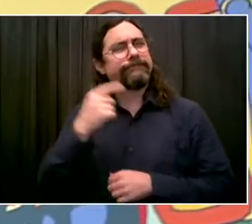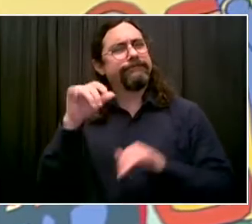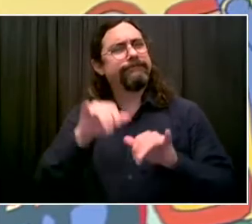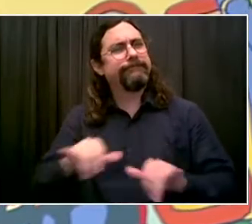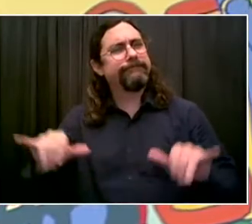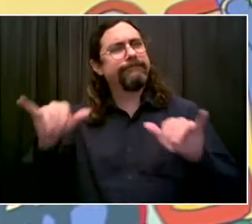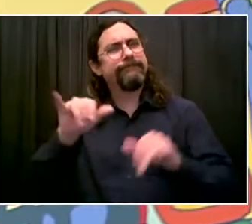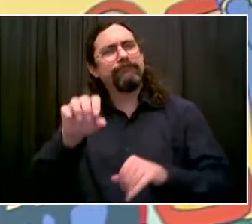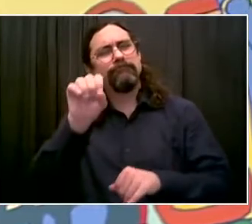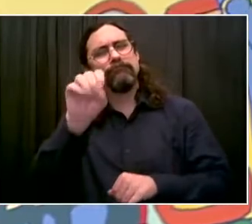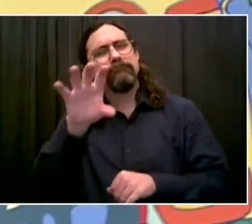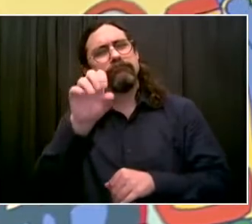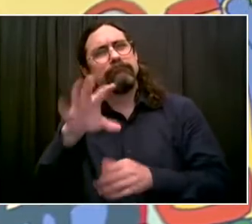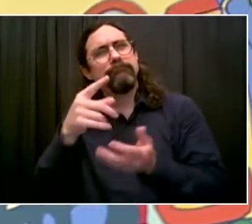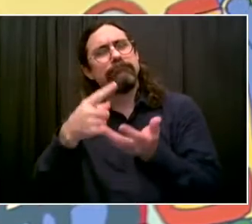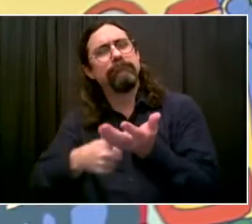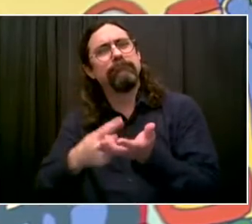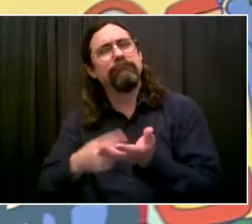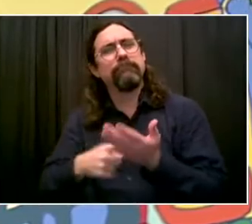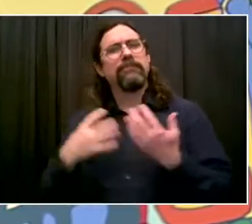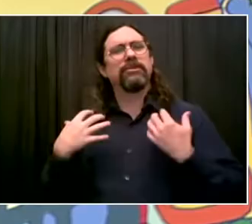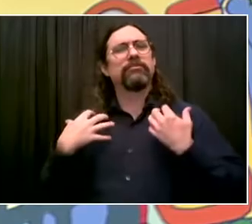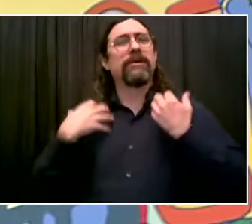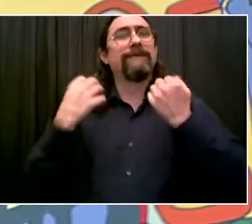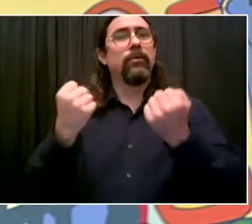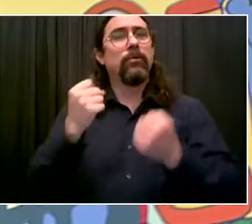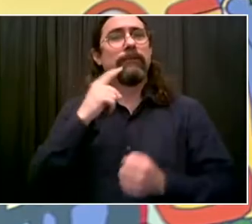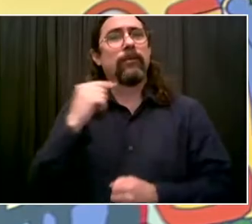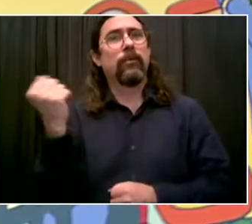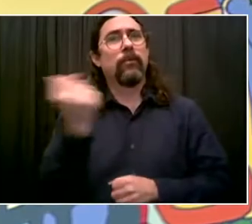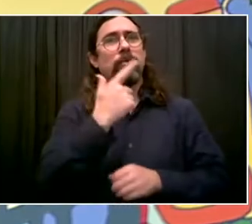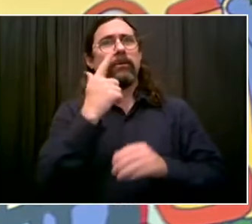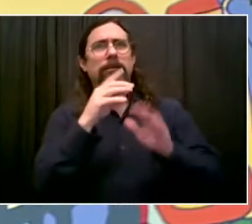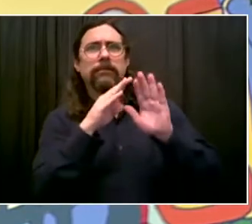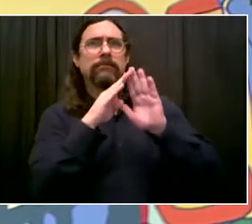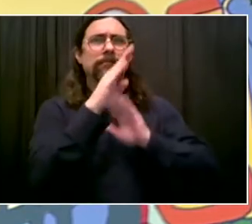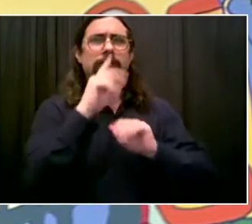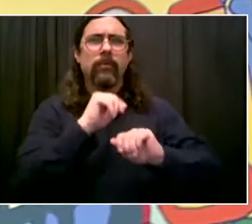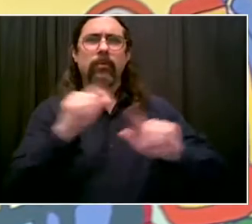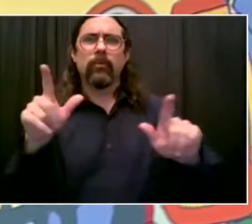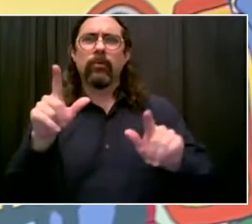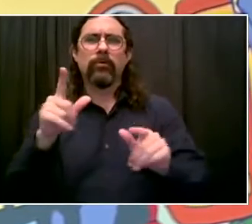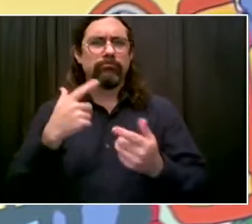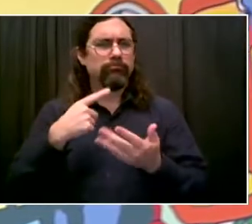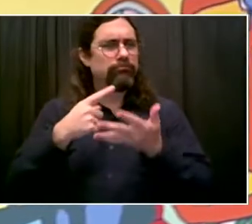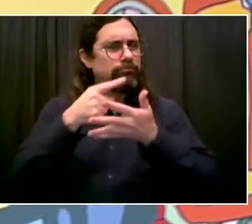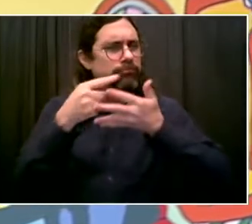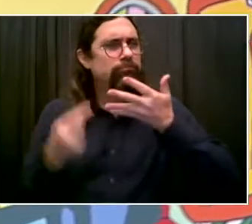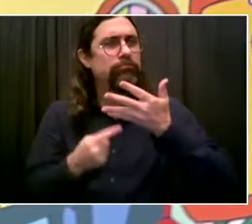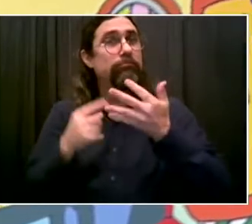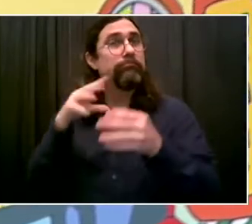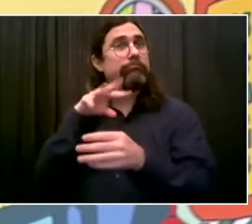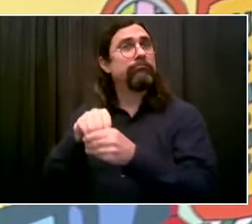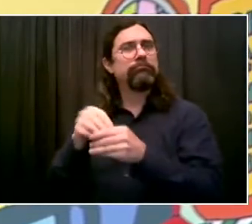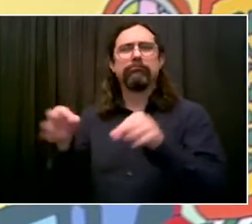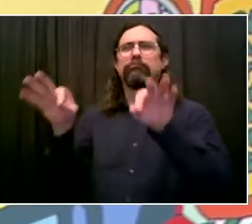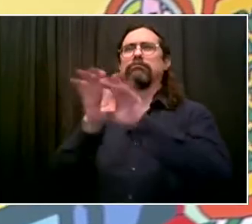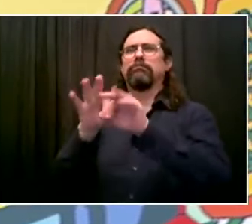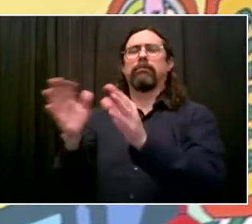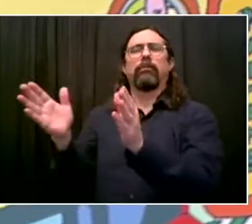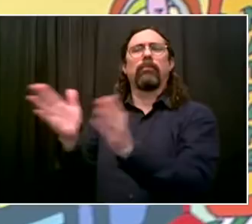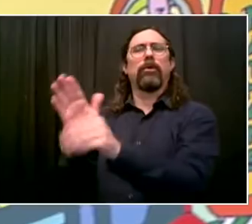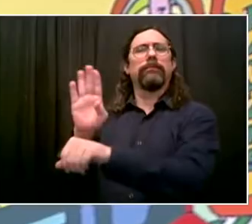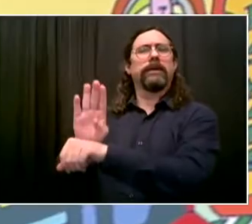means helping our neighborhood small businesses. I'm going to keep saying it, everyone. We want our city back. We want